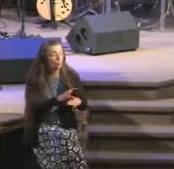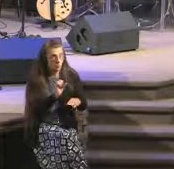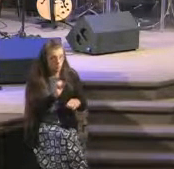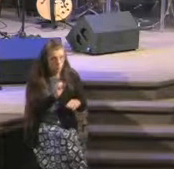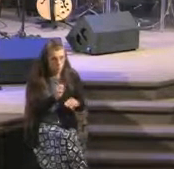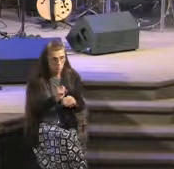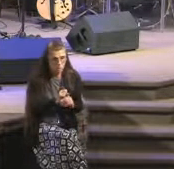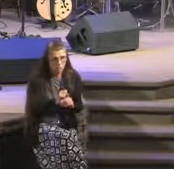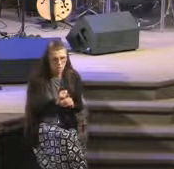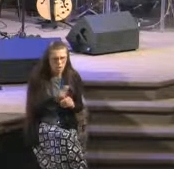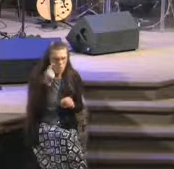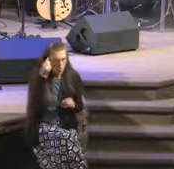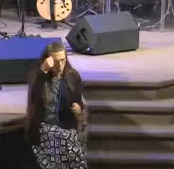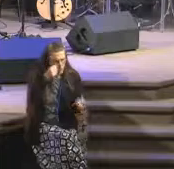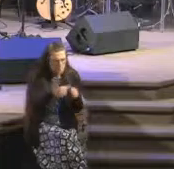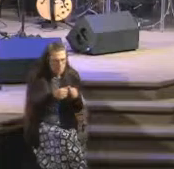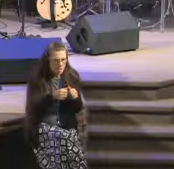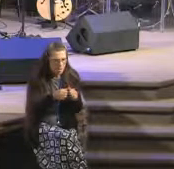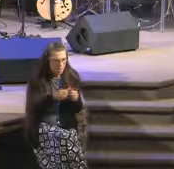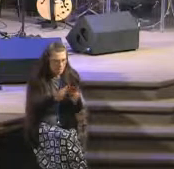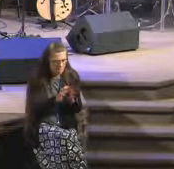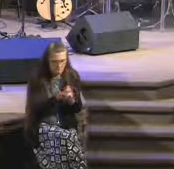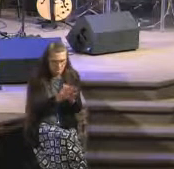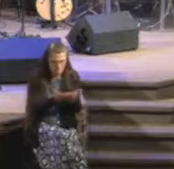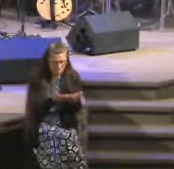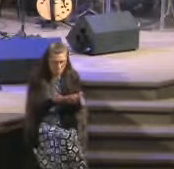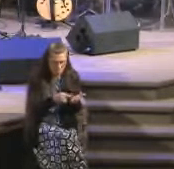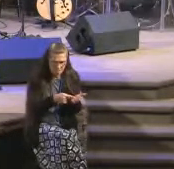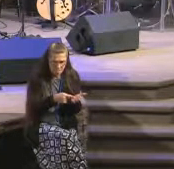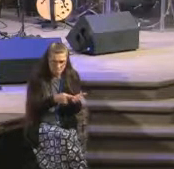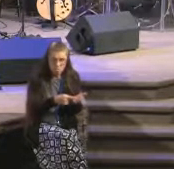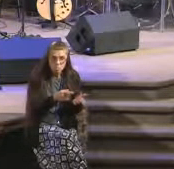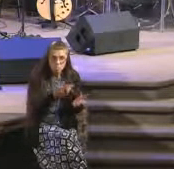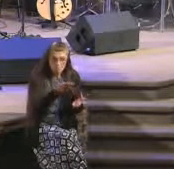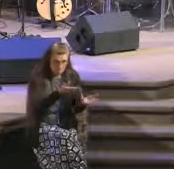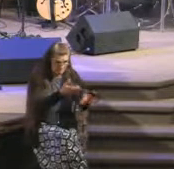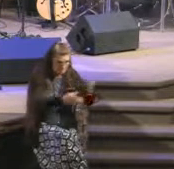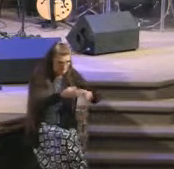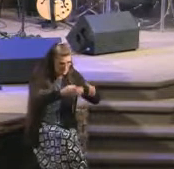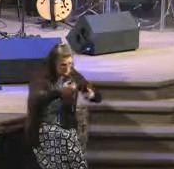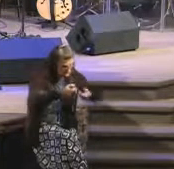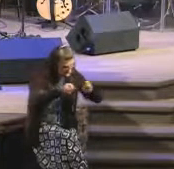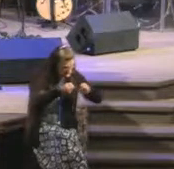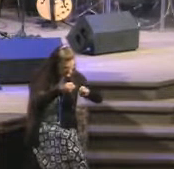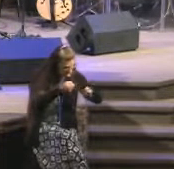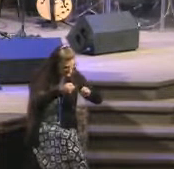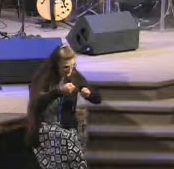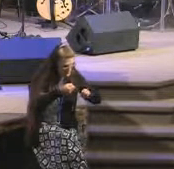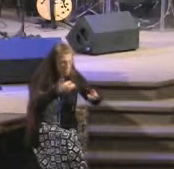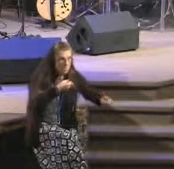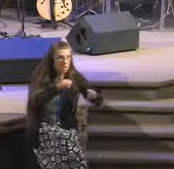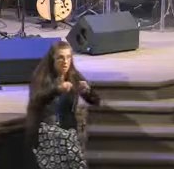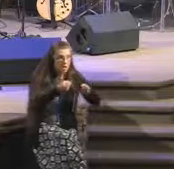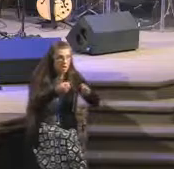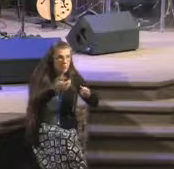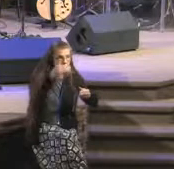Do you remember back in the Bible where it says, those things that can be shaken shall be shaken from